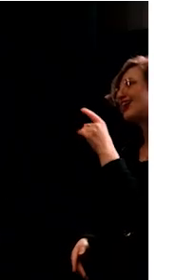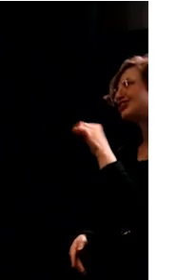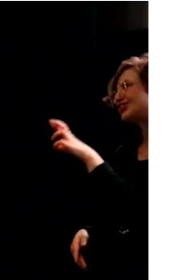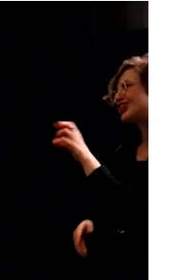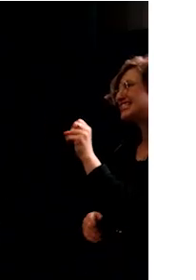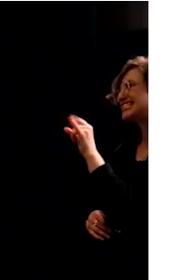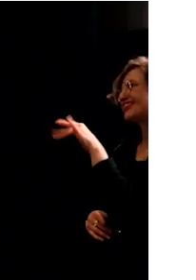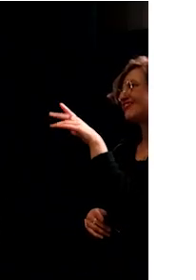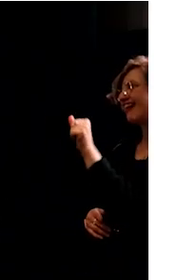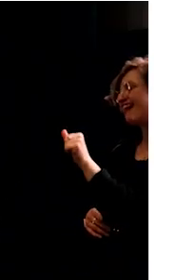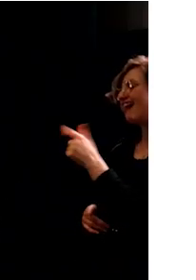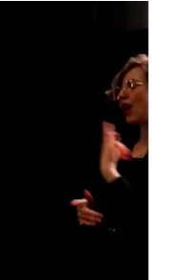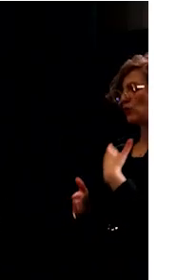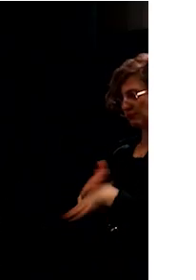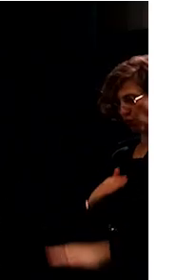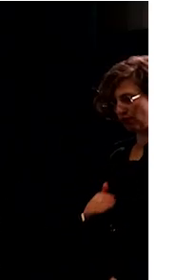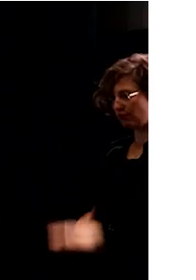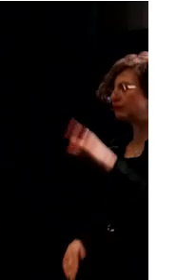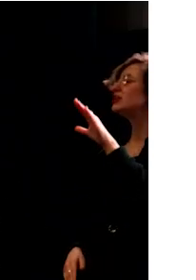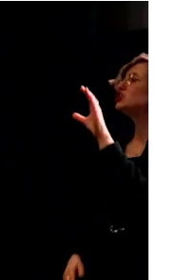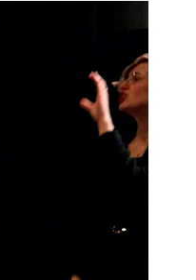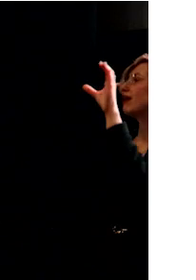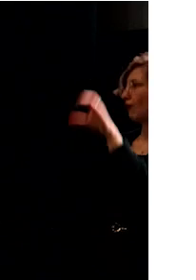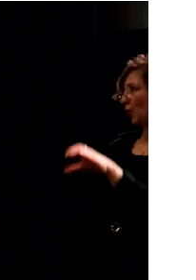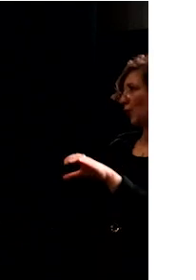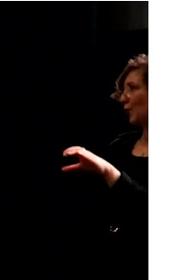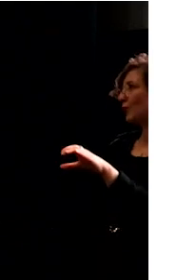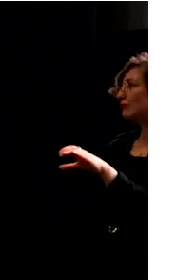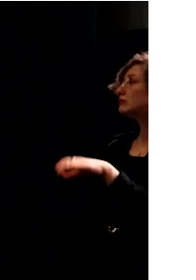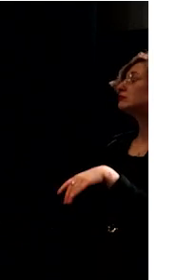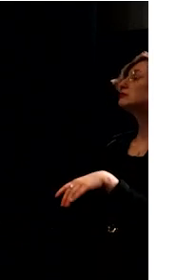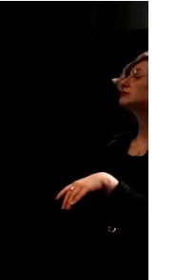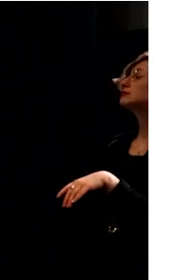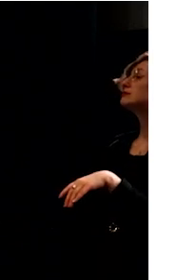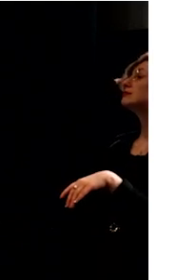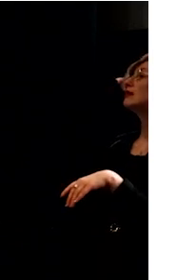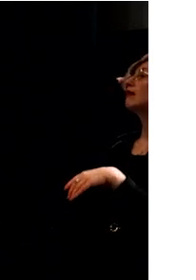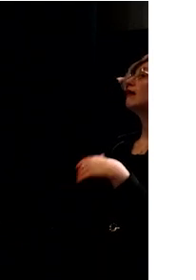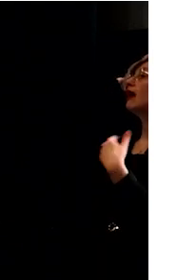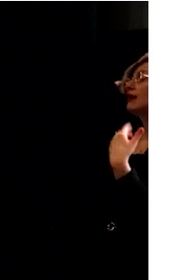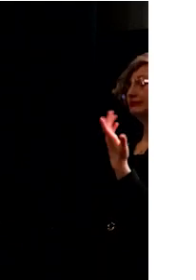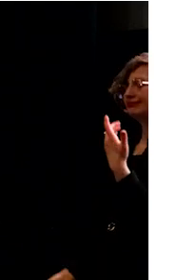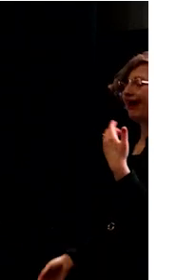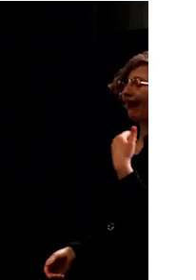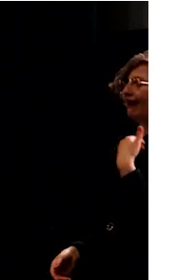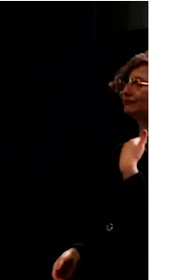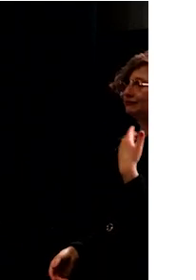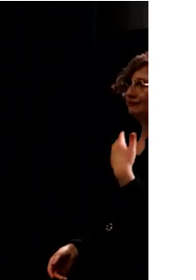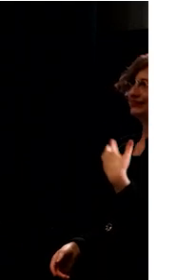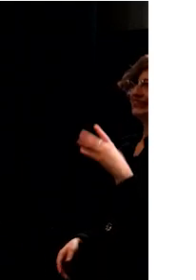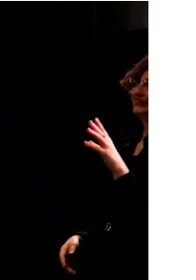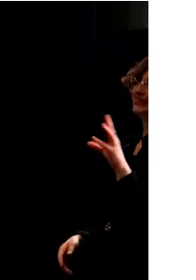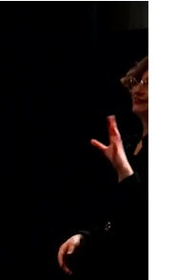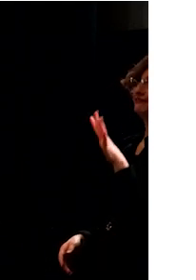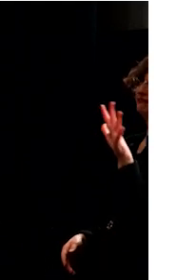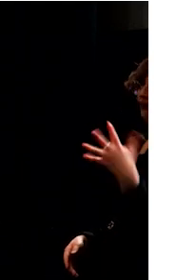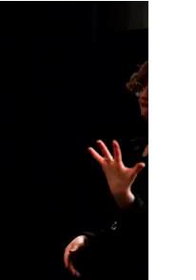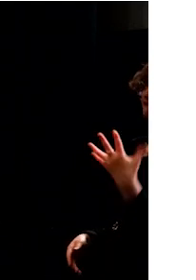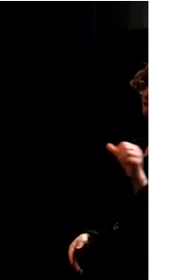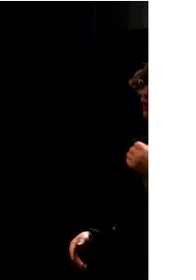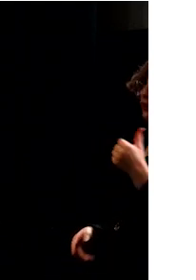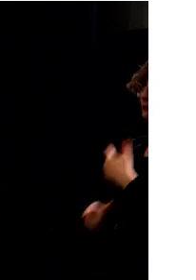and raised in Chicago. I am one of 6. My family is quite big. I'm first